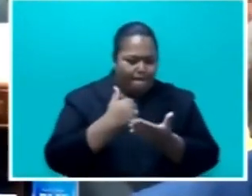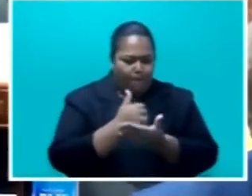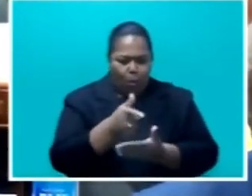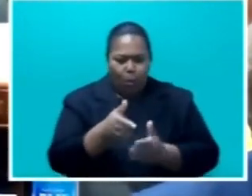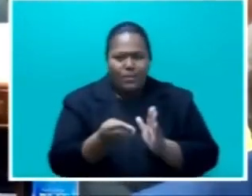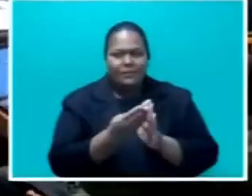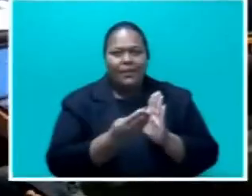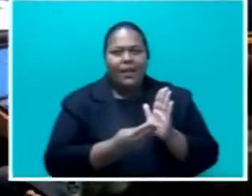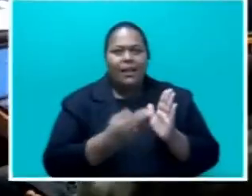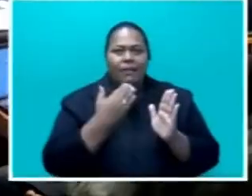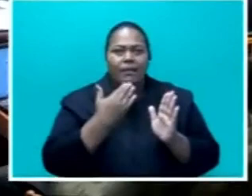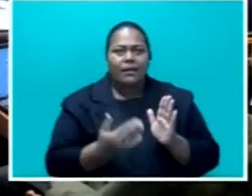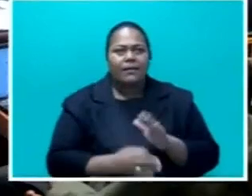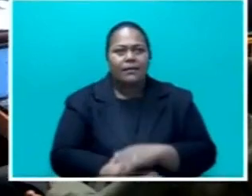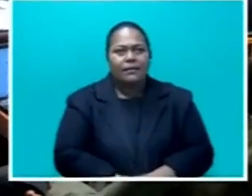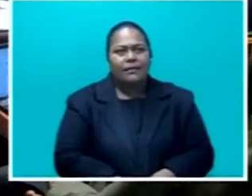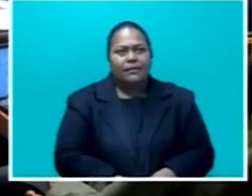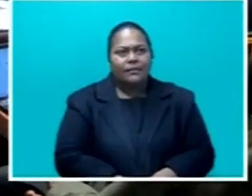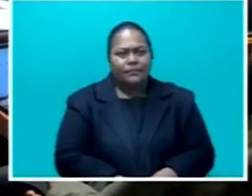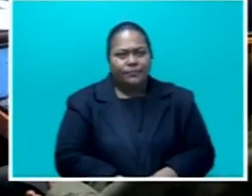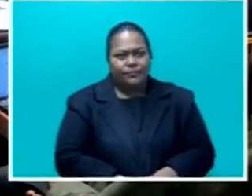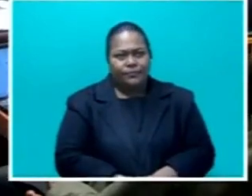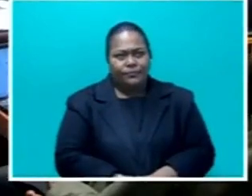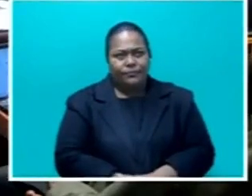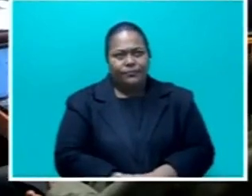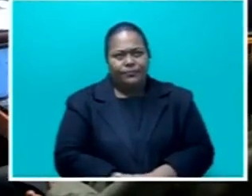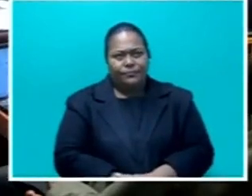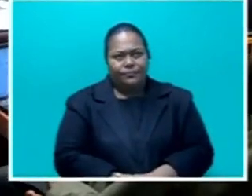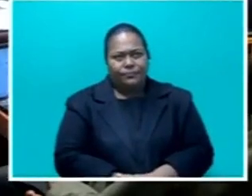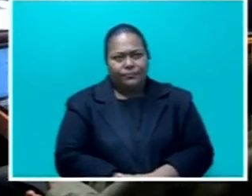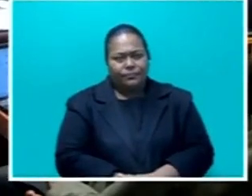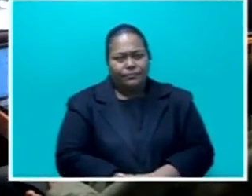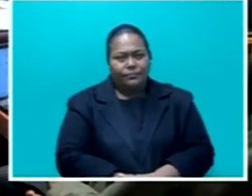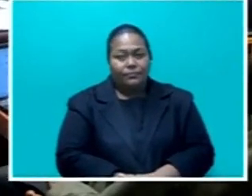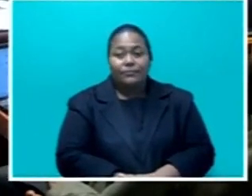Thank you. Yes, Honorable Leader of